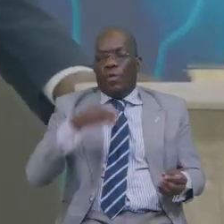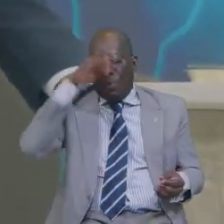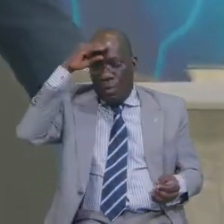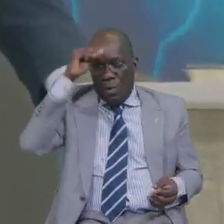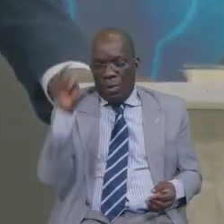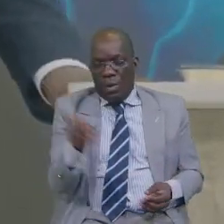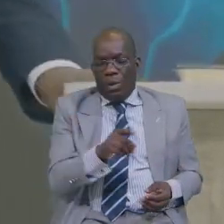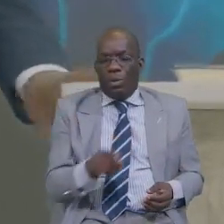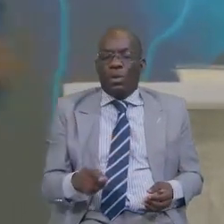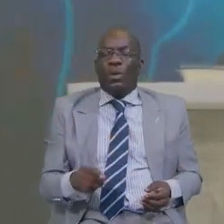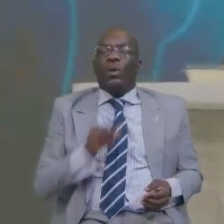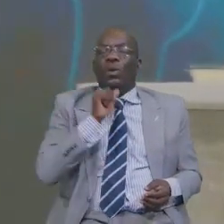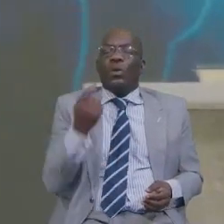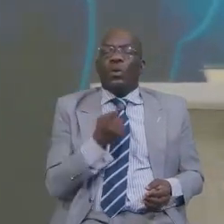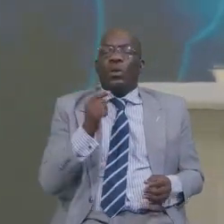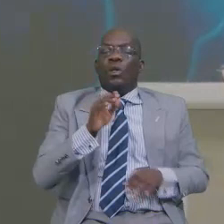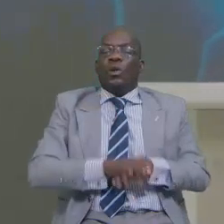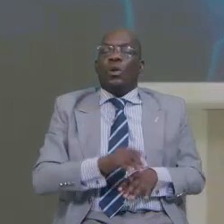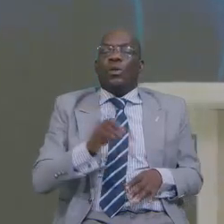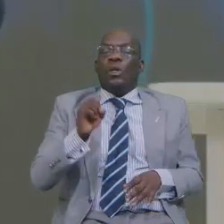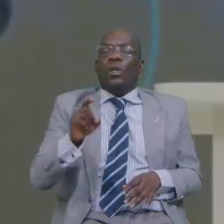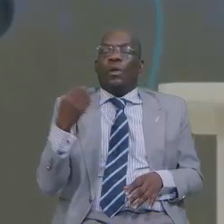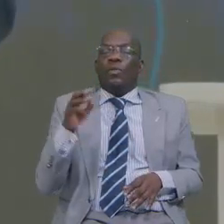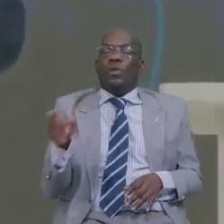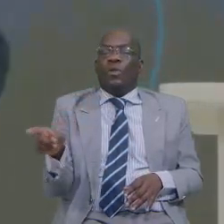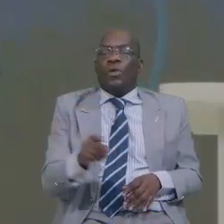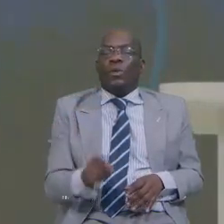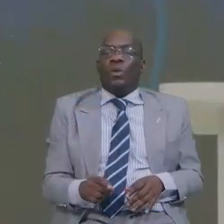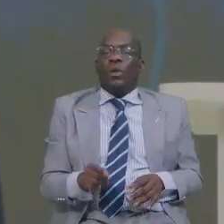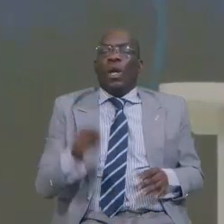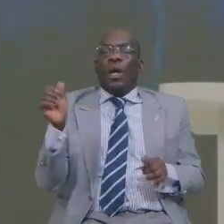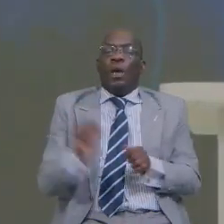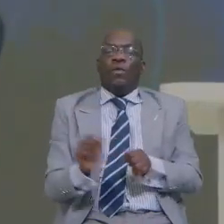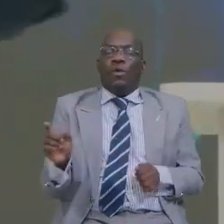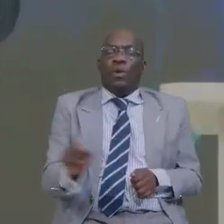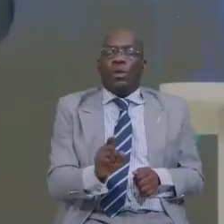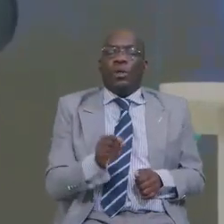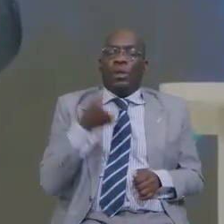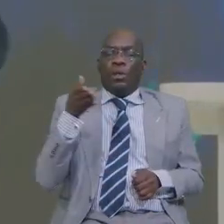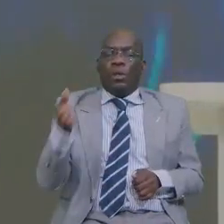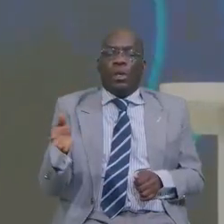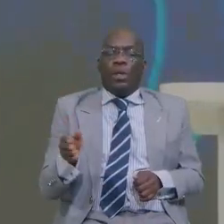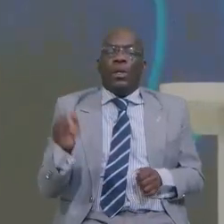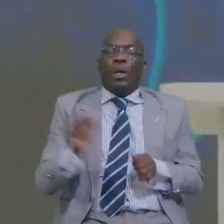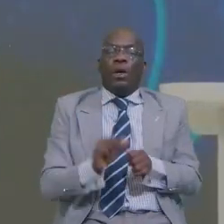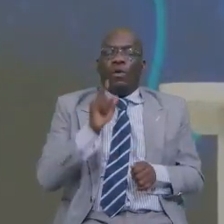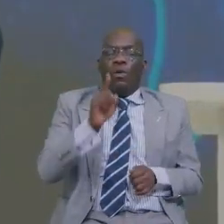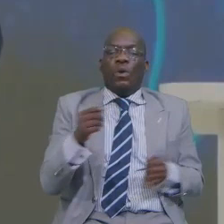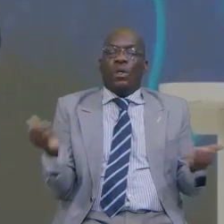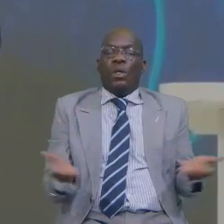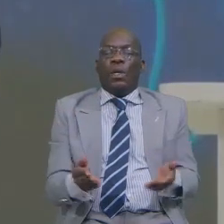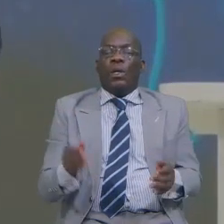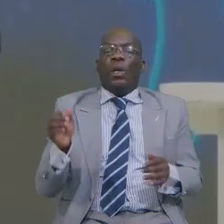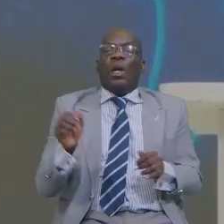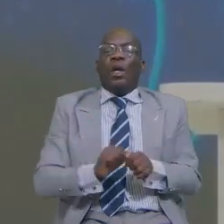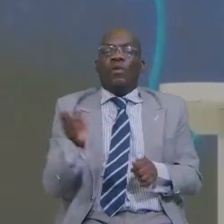12, all of them, everyone here, everyone there, everywhere. Lord, I pray this